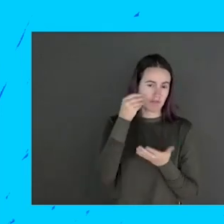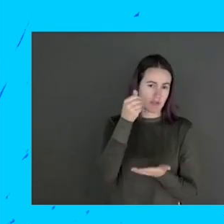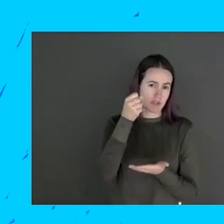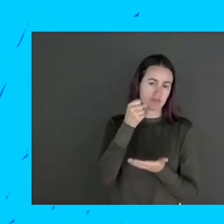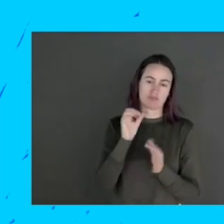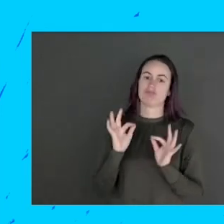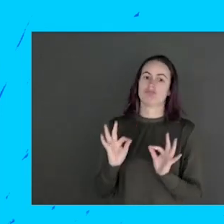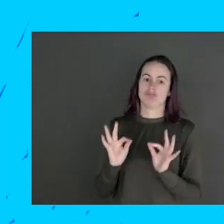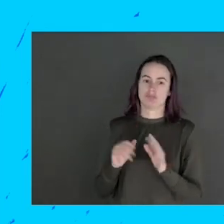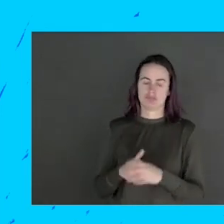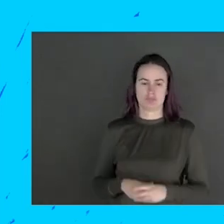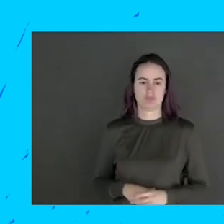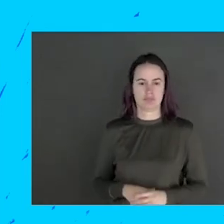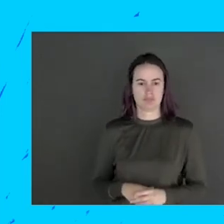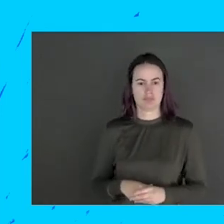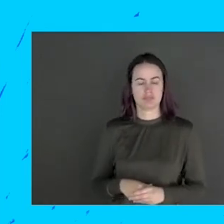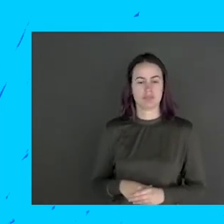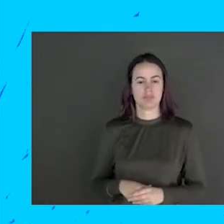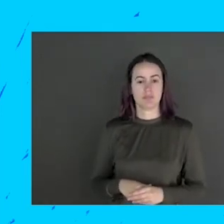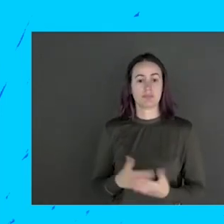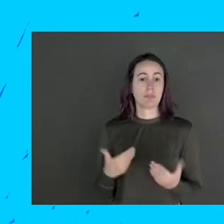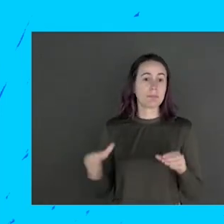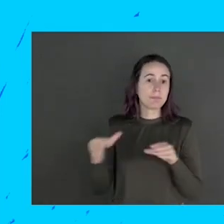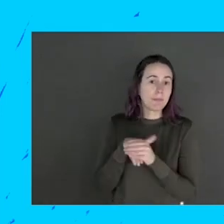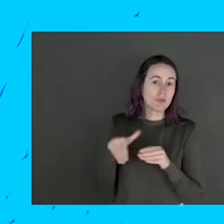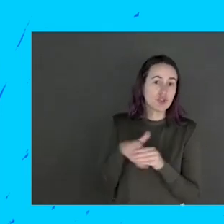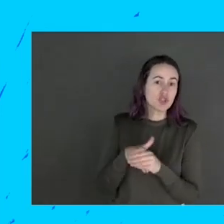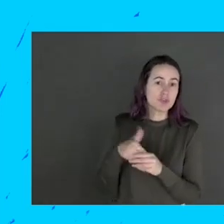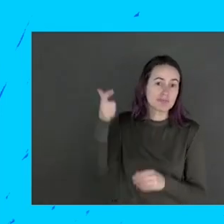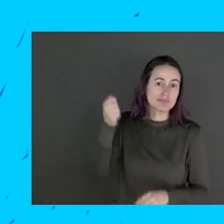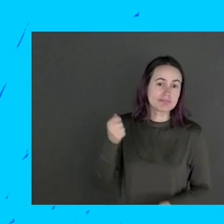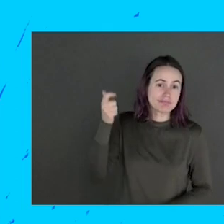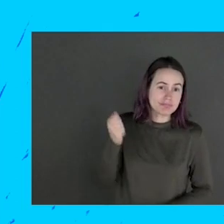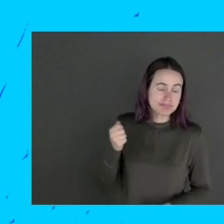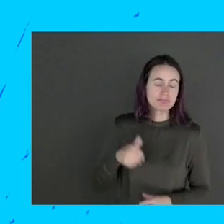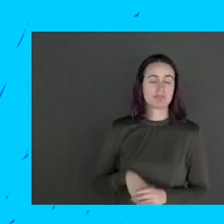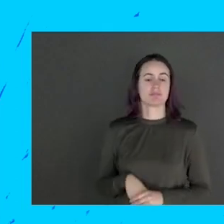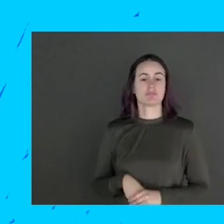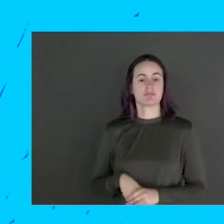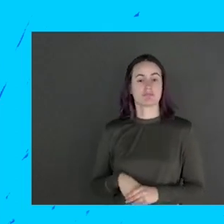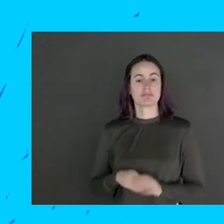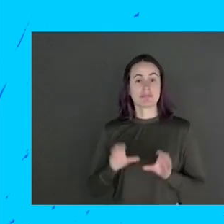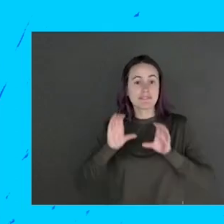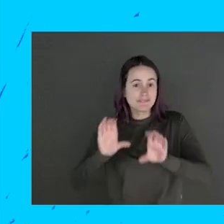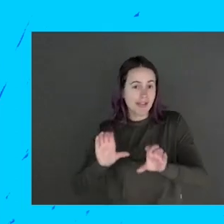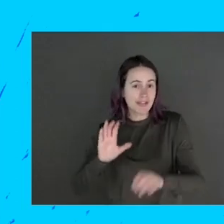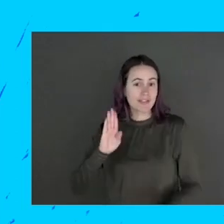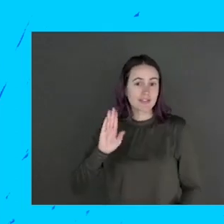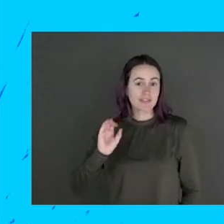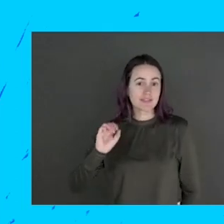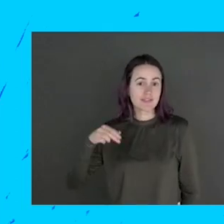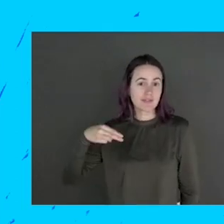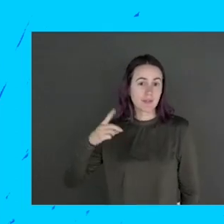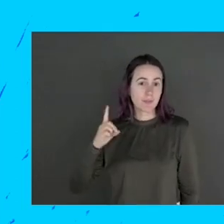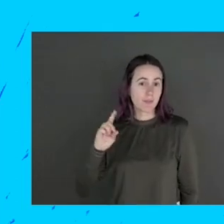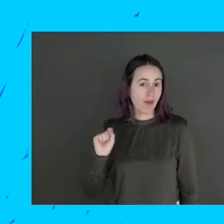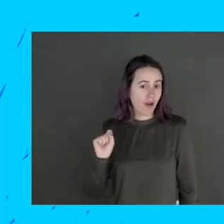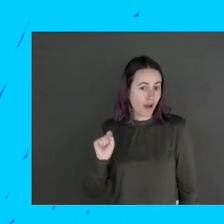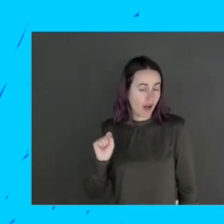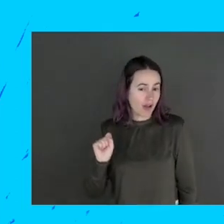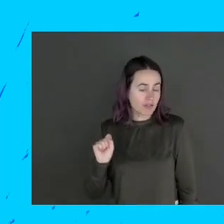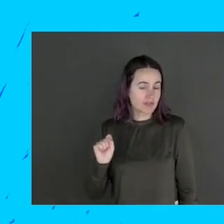social enterprise membership fee. You can also invest in bonds if you can, but you have to have some level